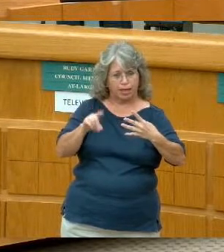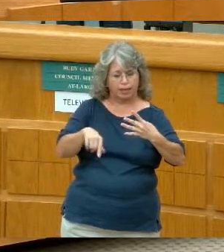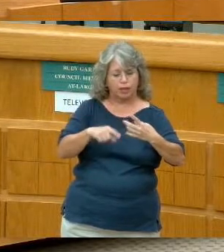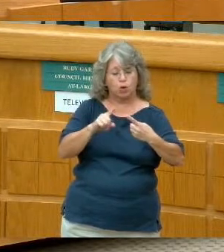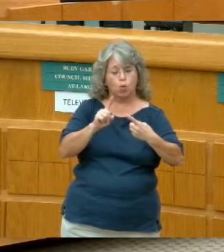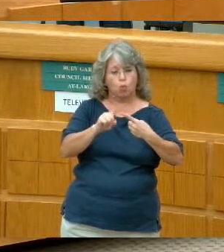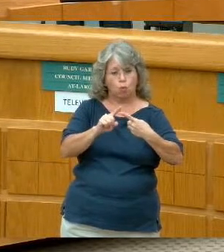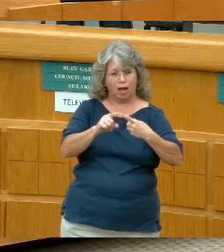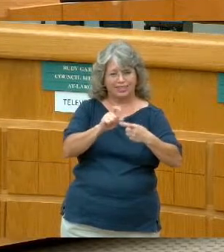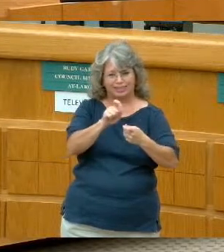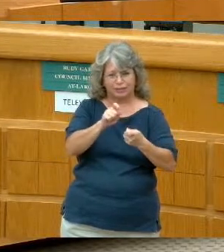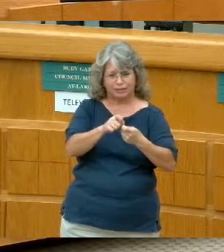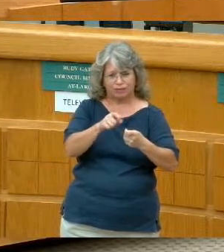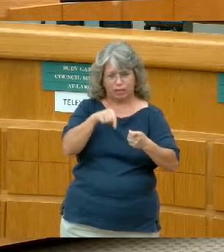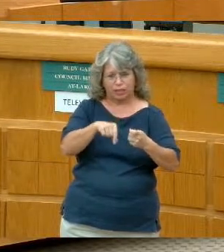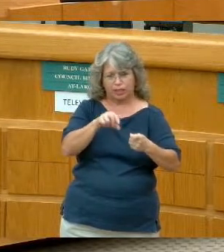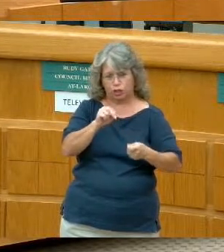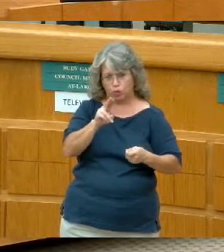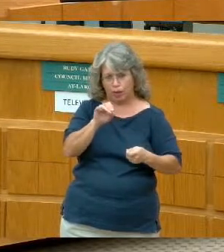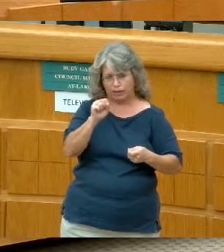from Nueces County.